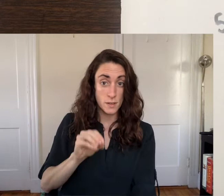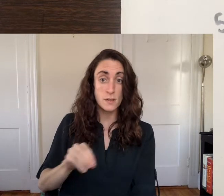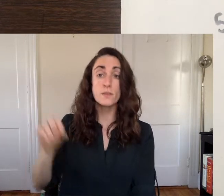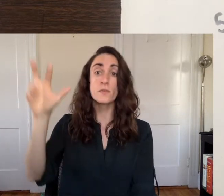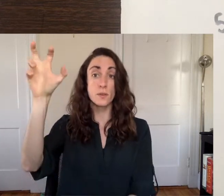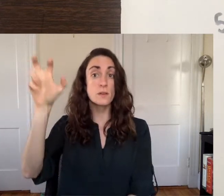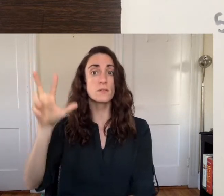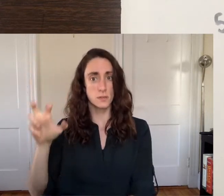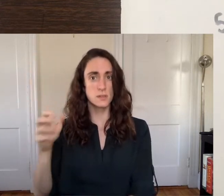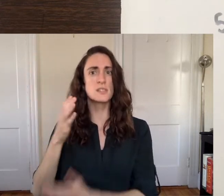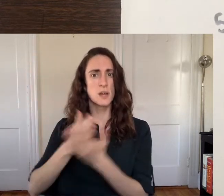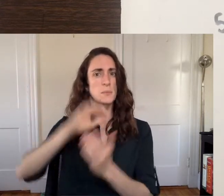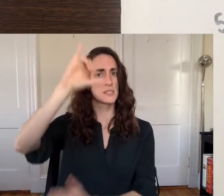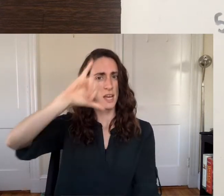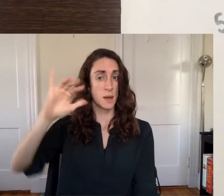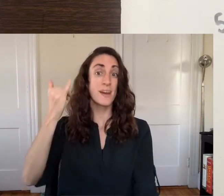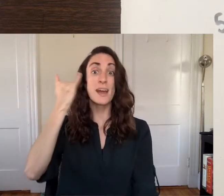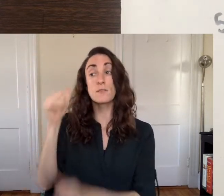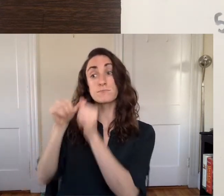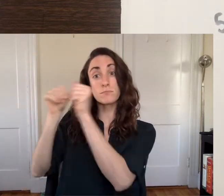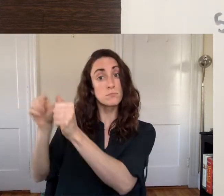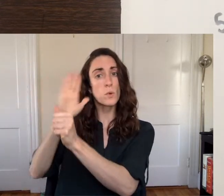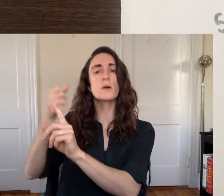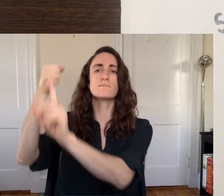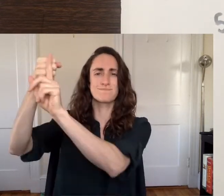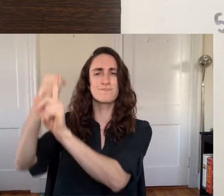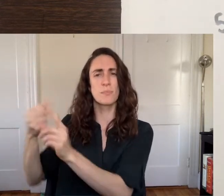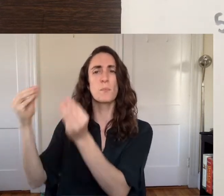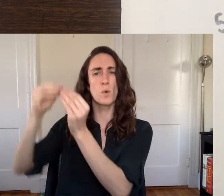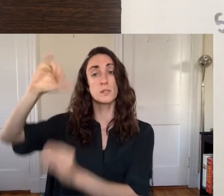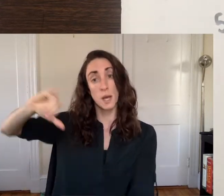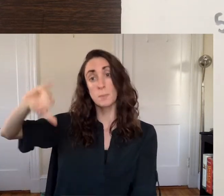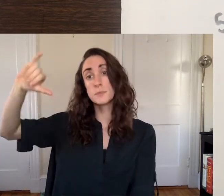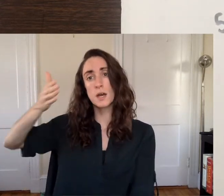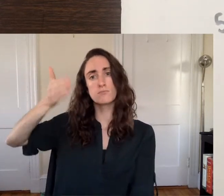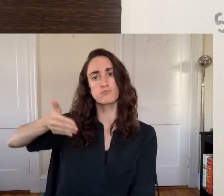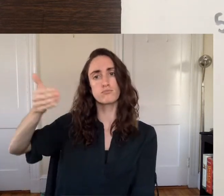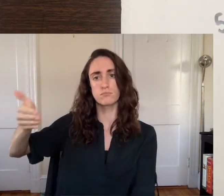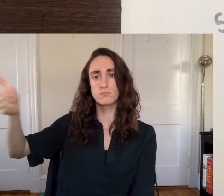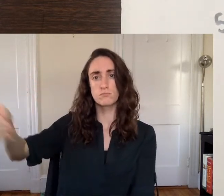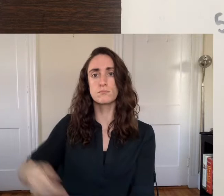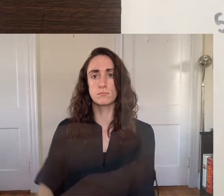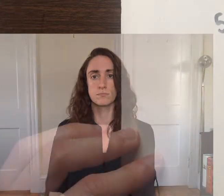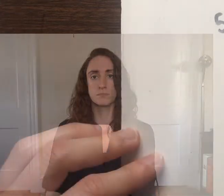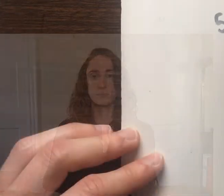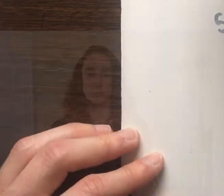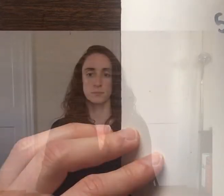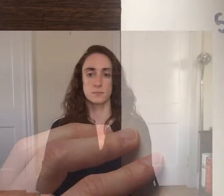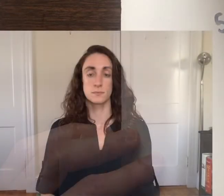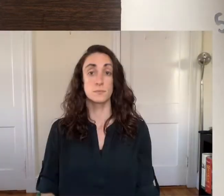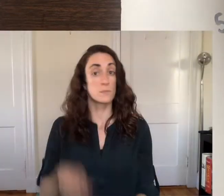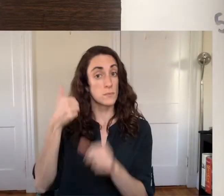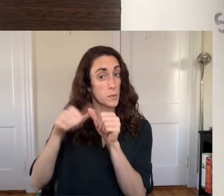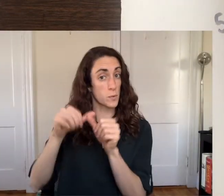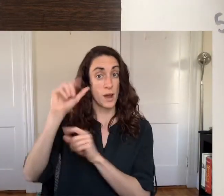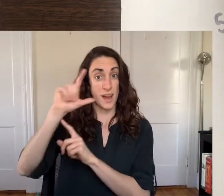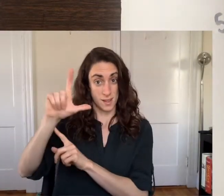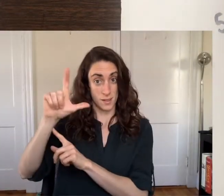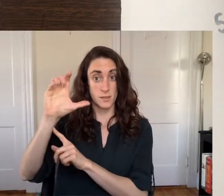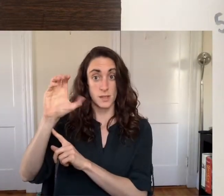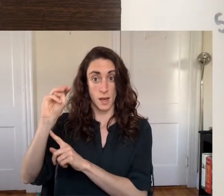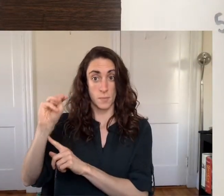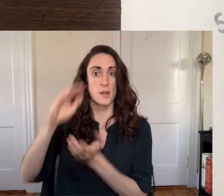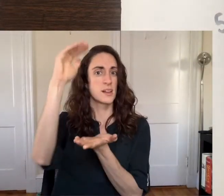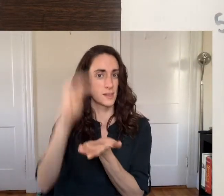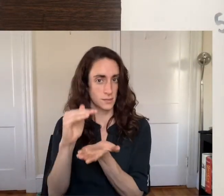contain 150 and 300. And if we were to continue listing more multiples of 30 and 50, we'd see more